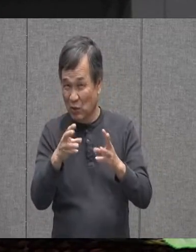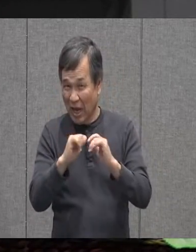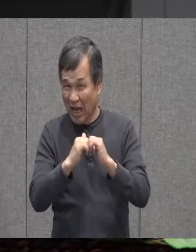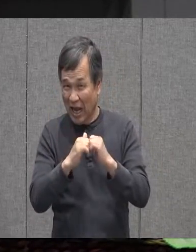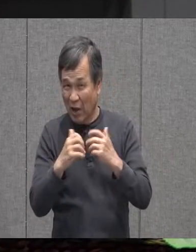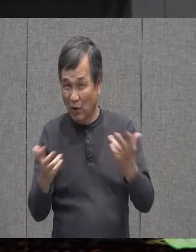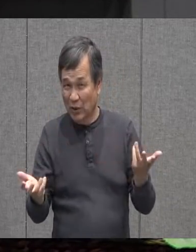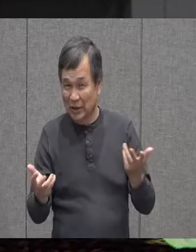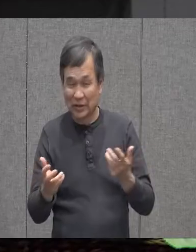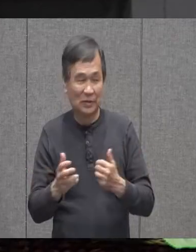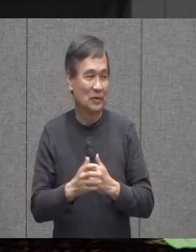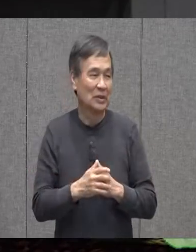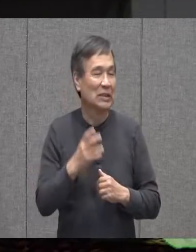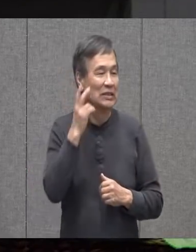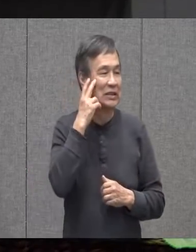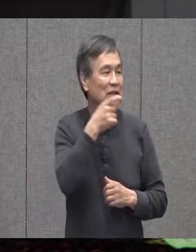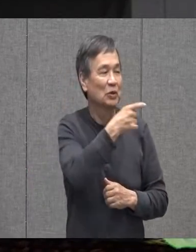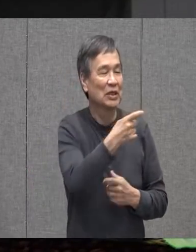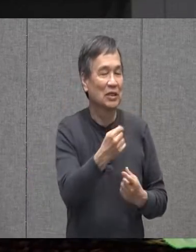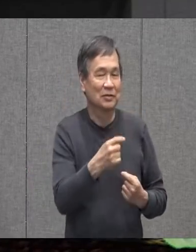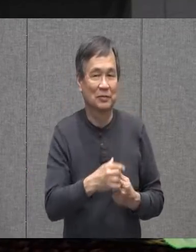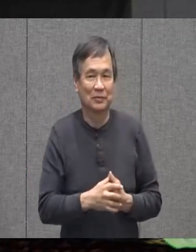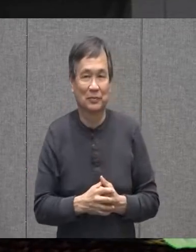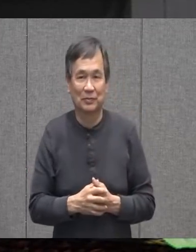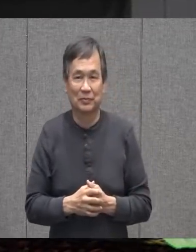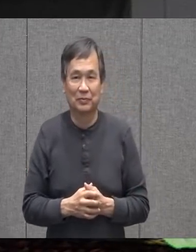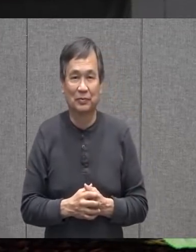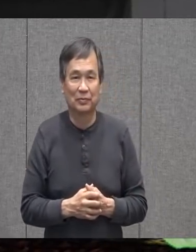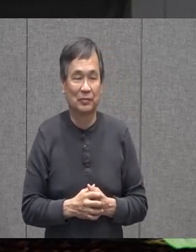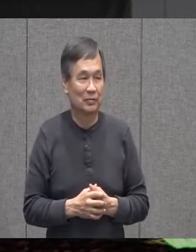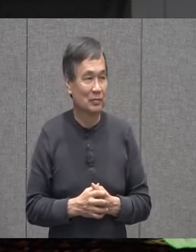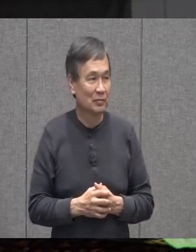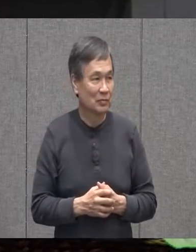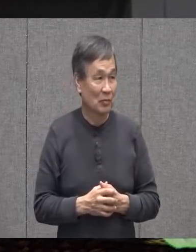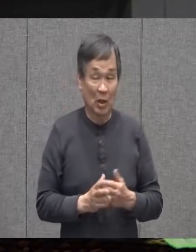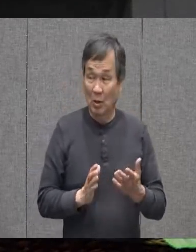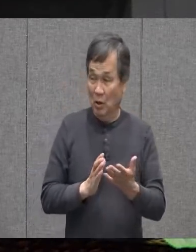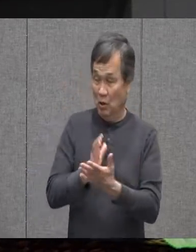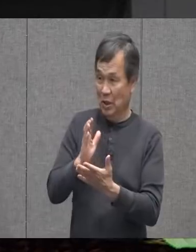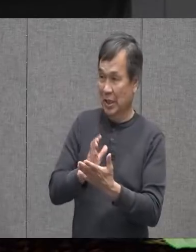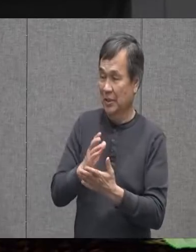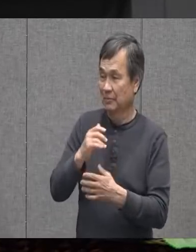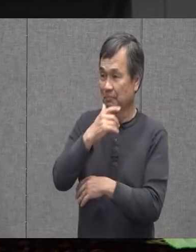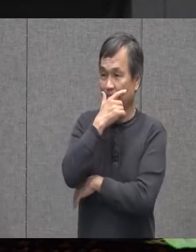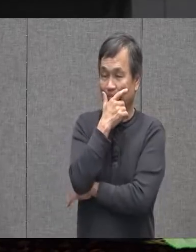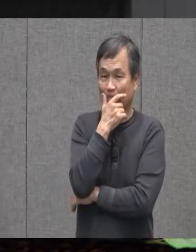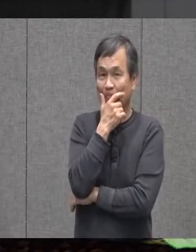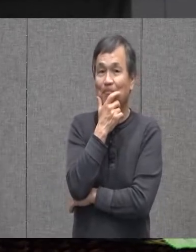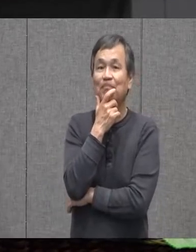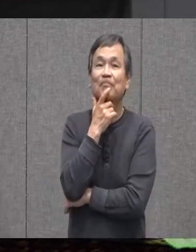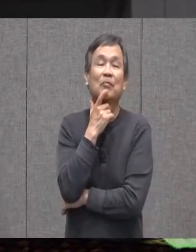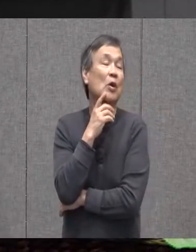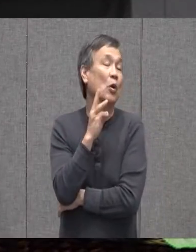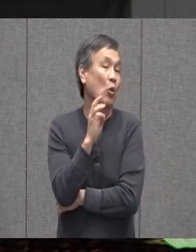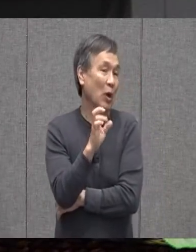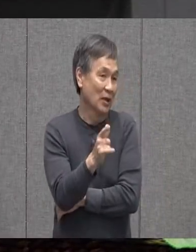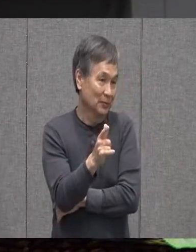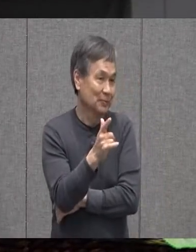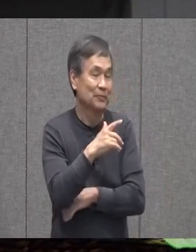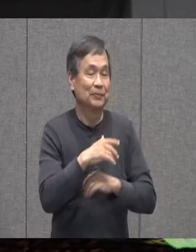Let's see what his way is. All right, how many?